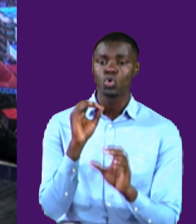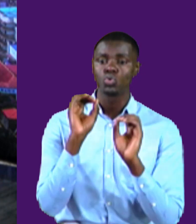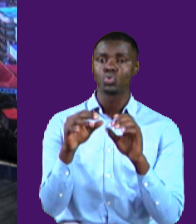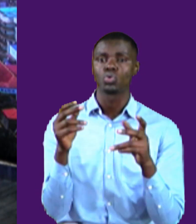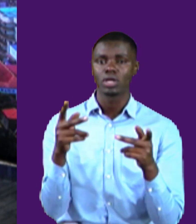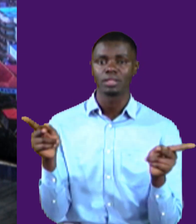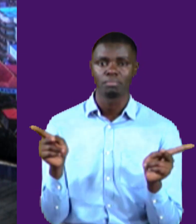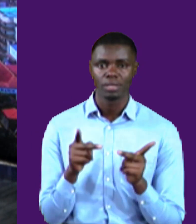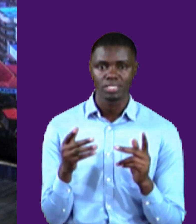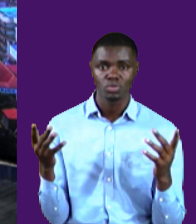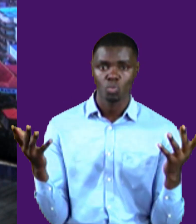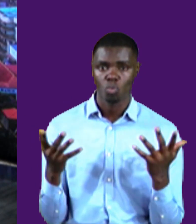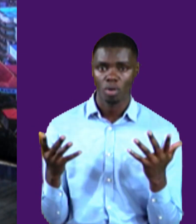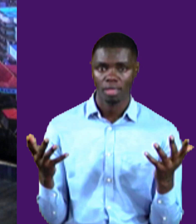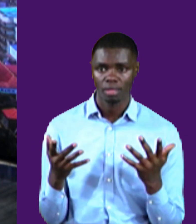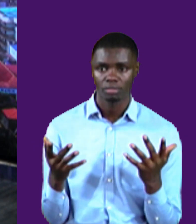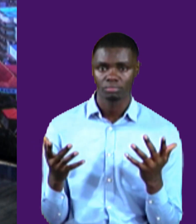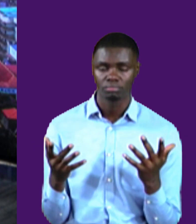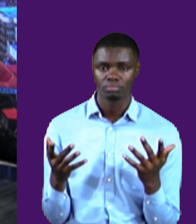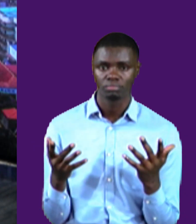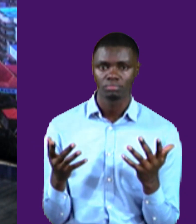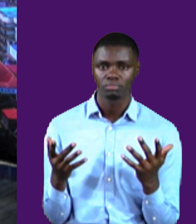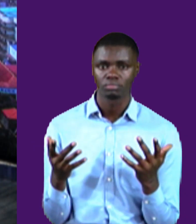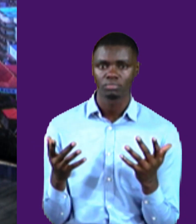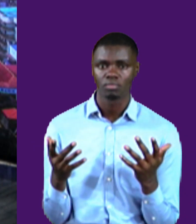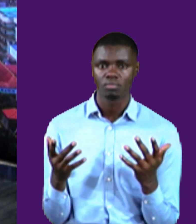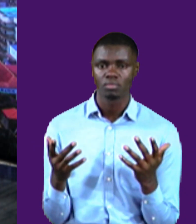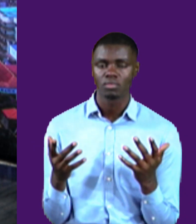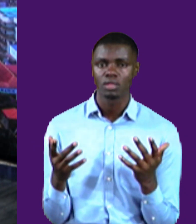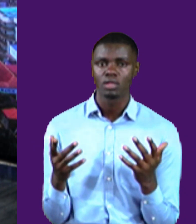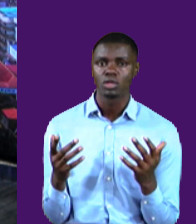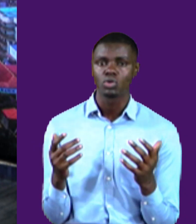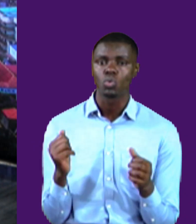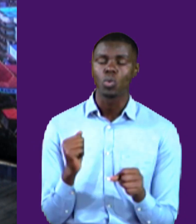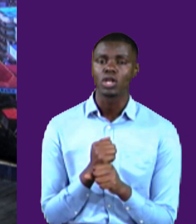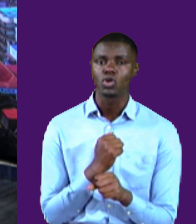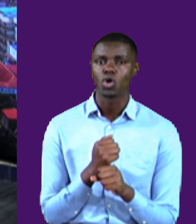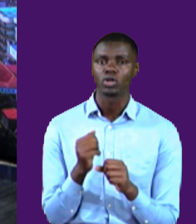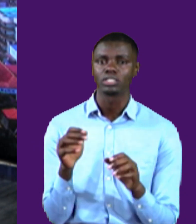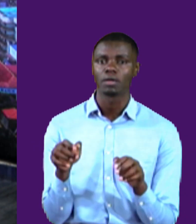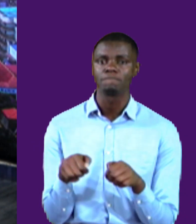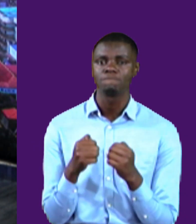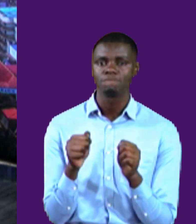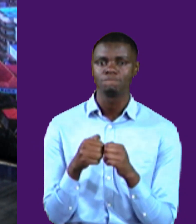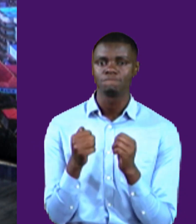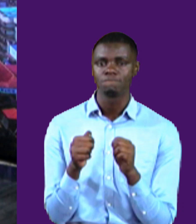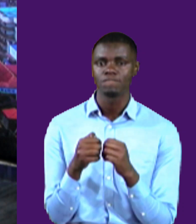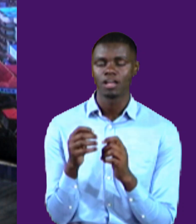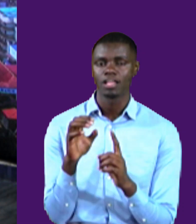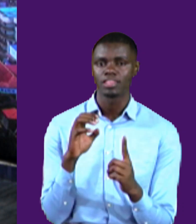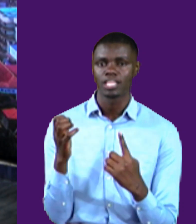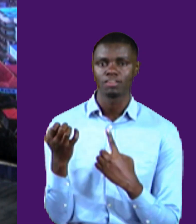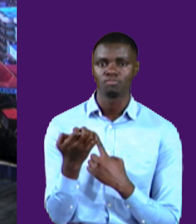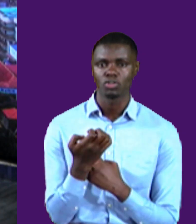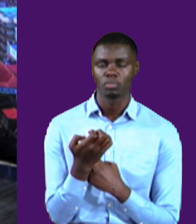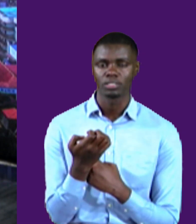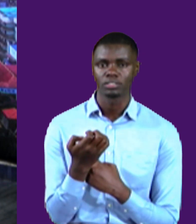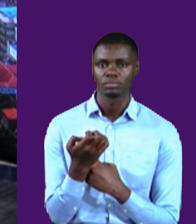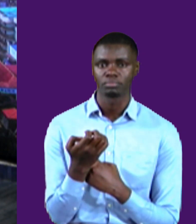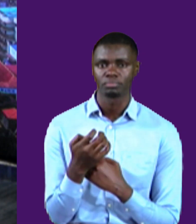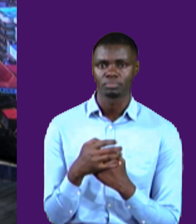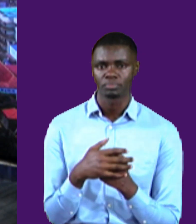where you'll not bring environmental contamination,